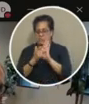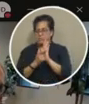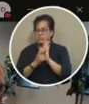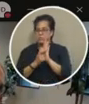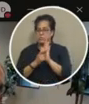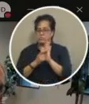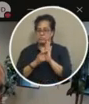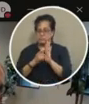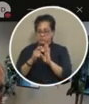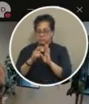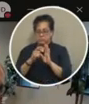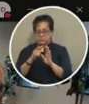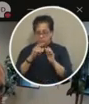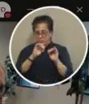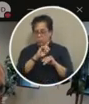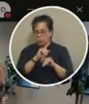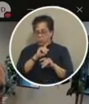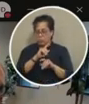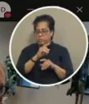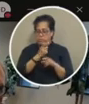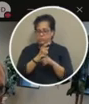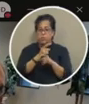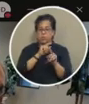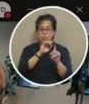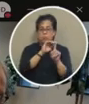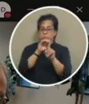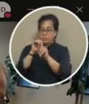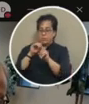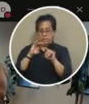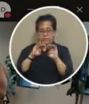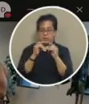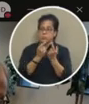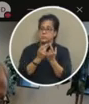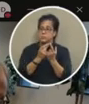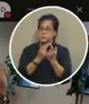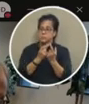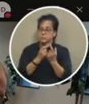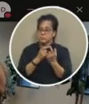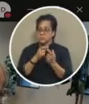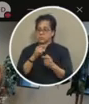little bit more. I also would like to remind council that